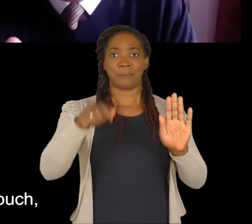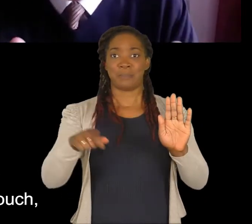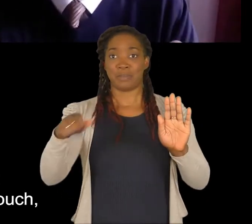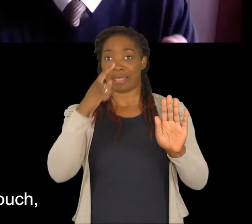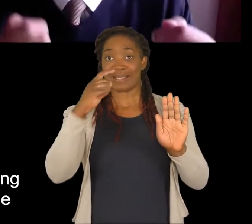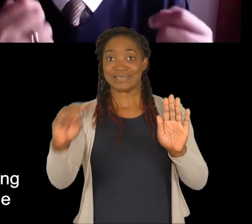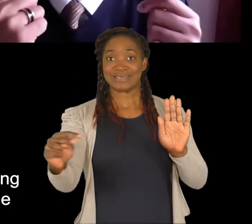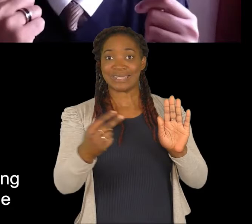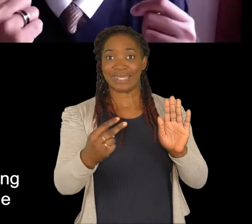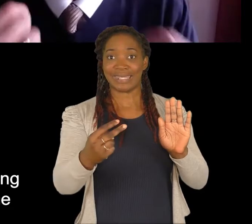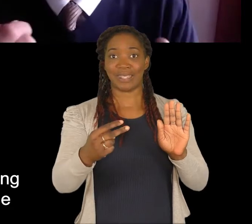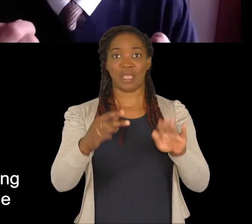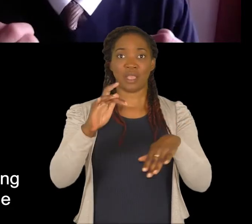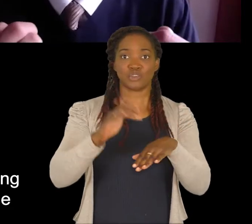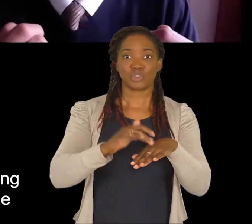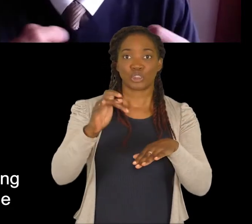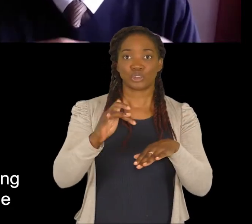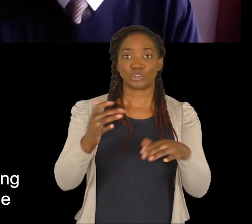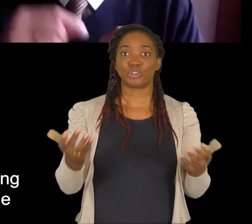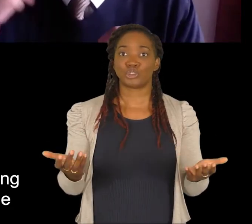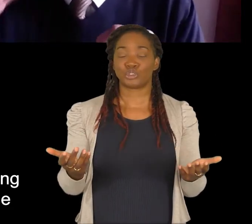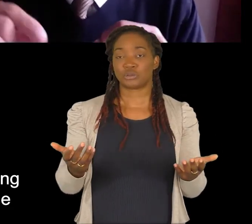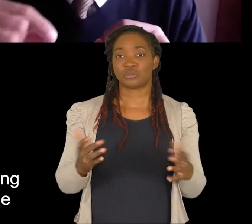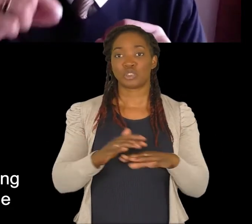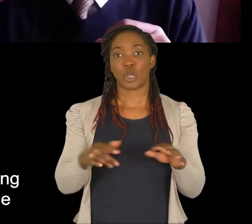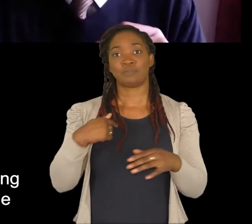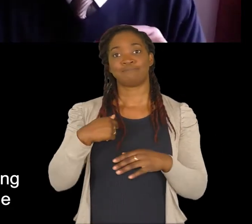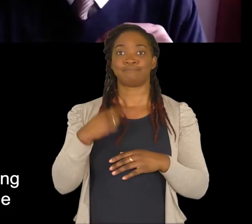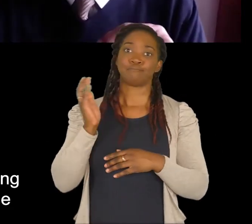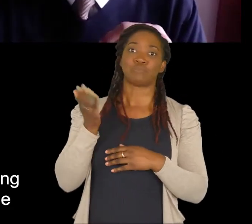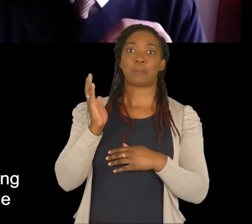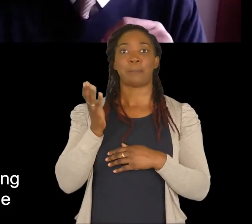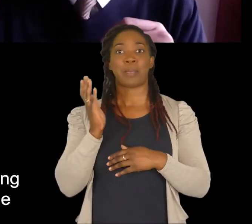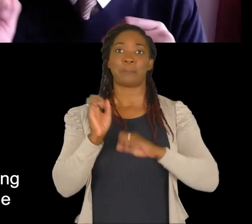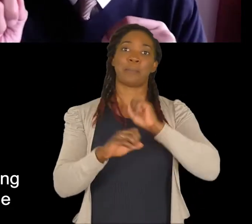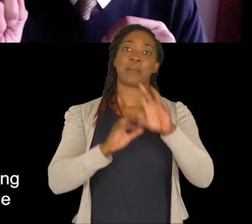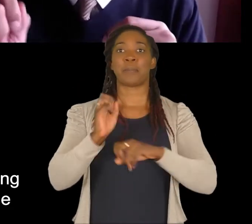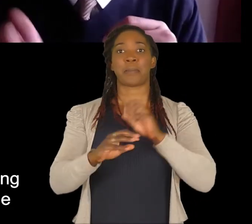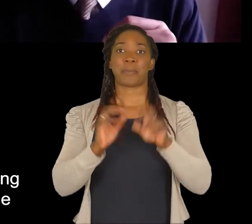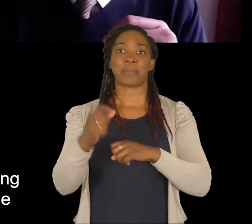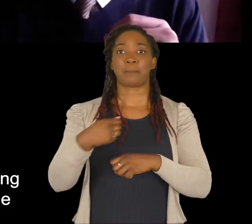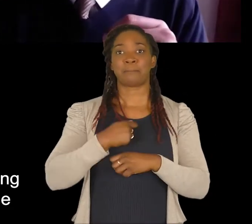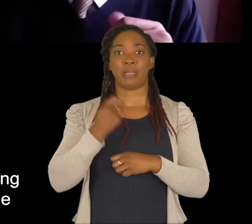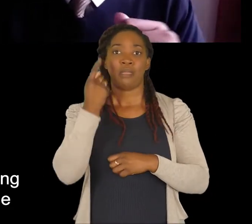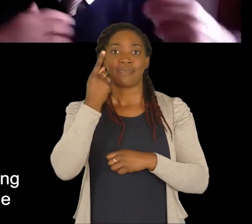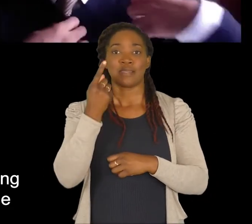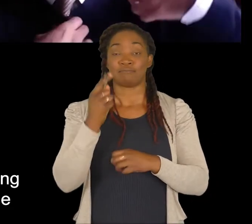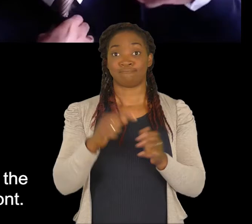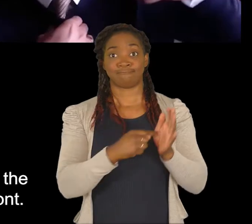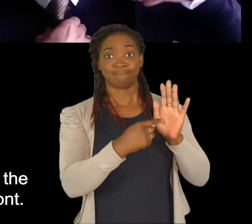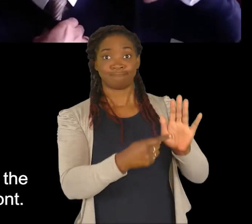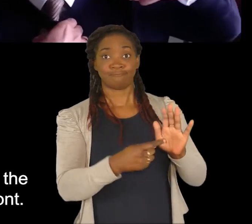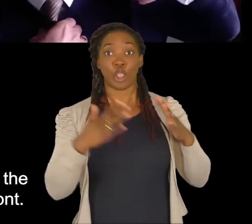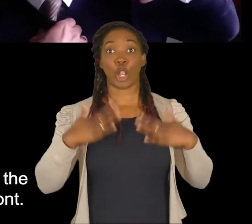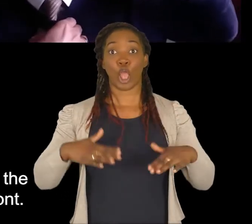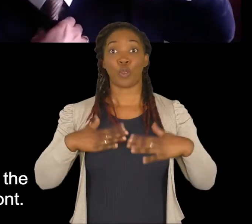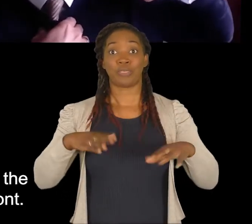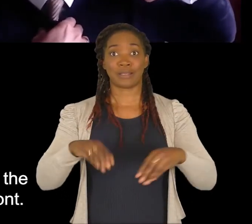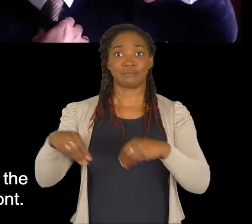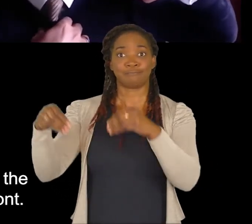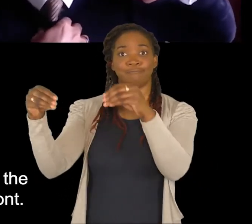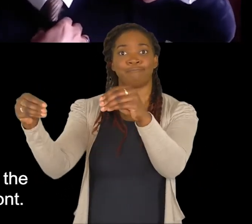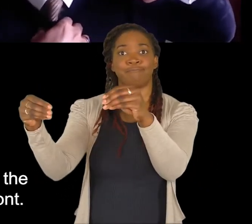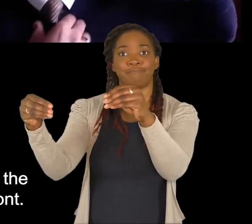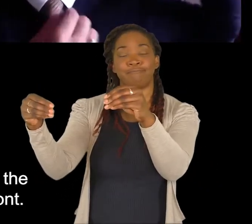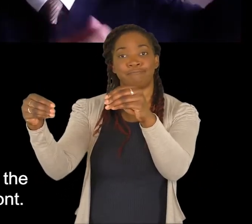can touch, people can feel, right? It's not you just talking about, this is my idea. It's like, here's the item of clothing that